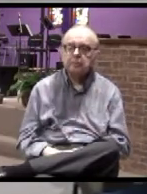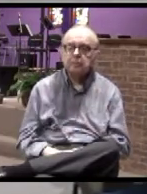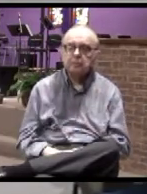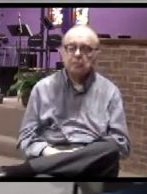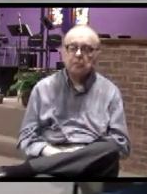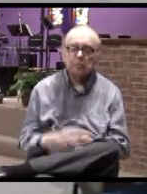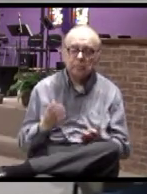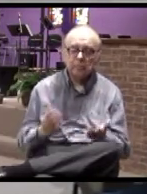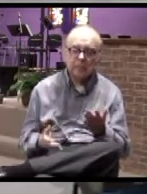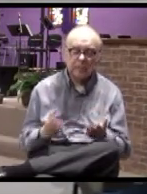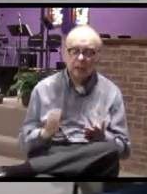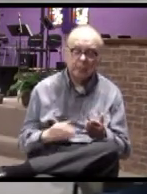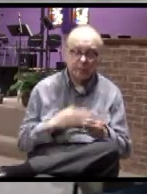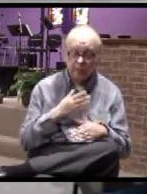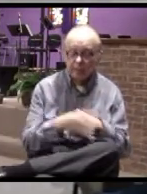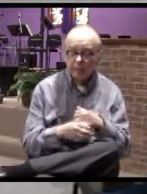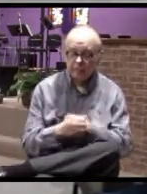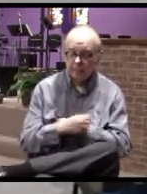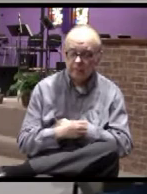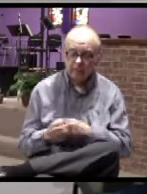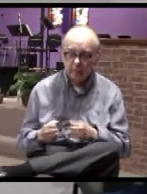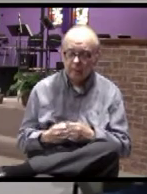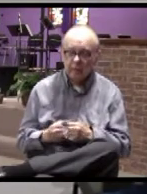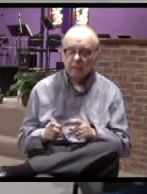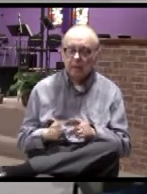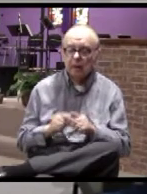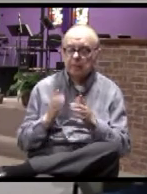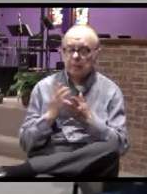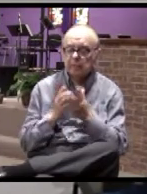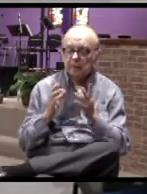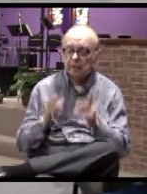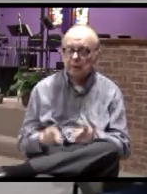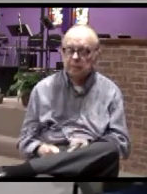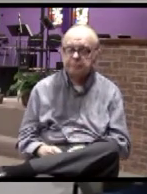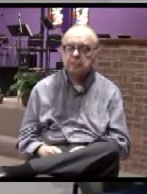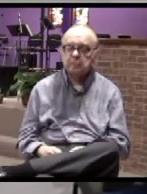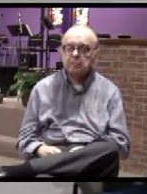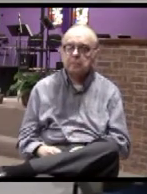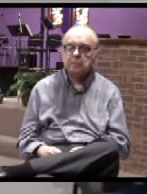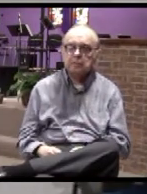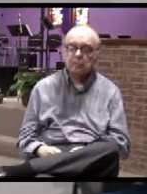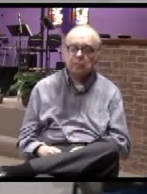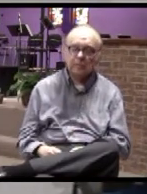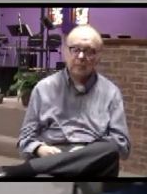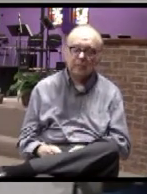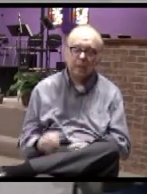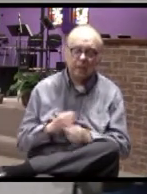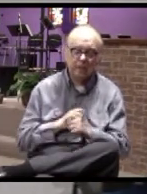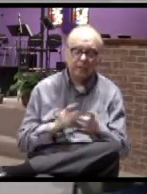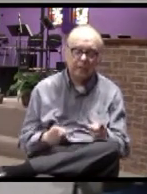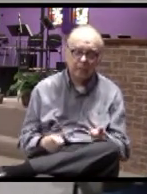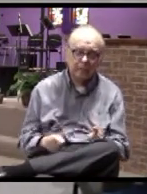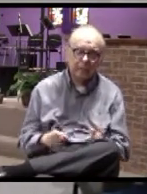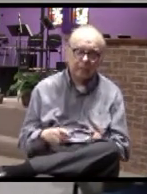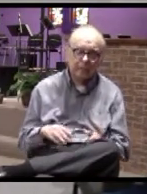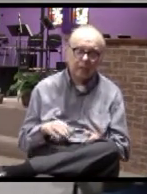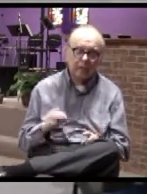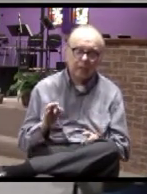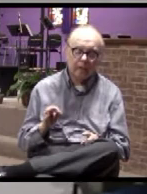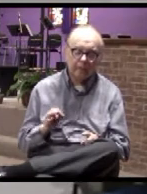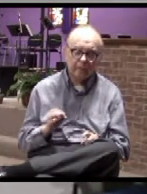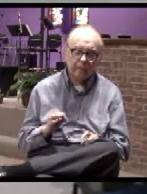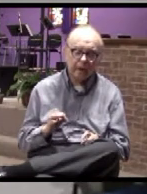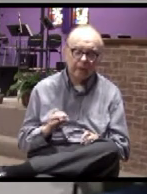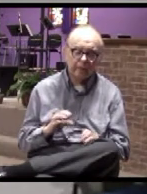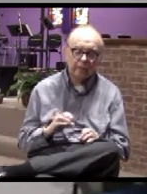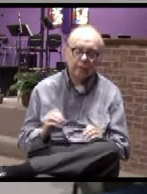You may be on the other side wanting someone to love you and finding there is no